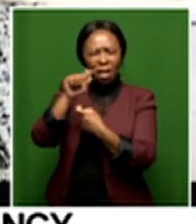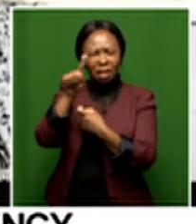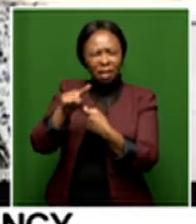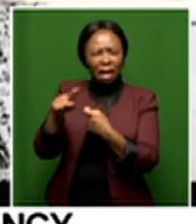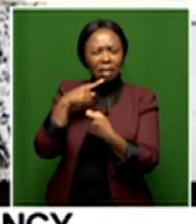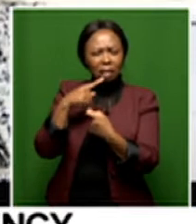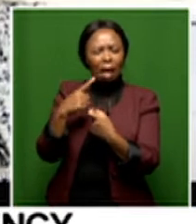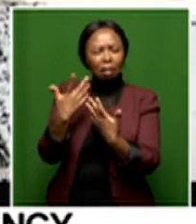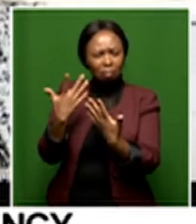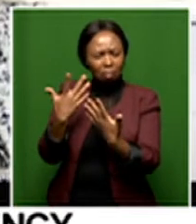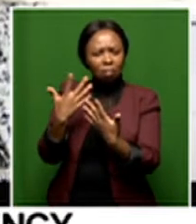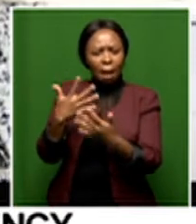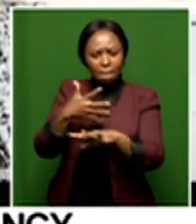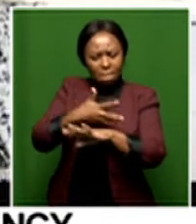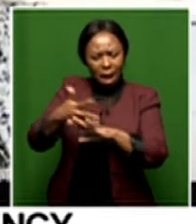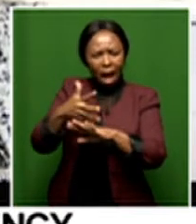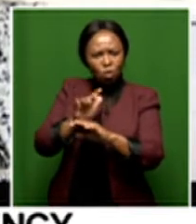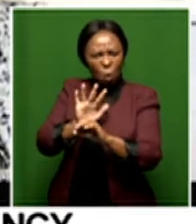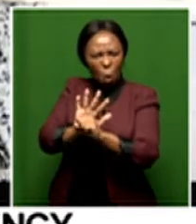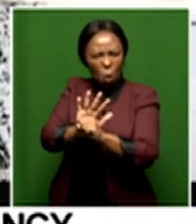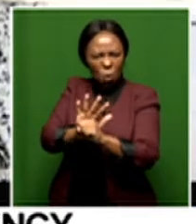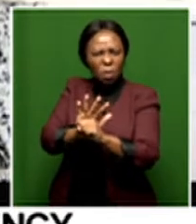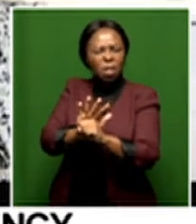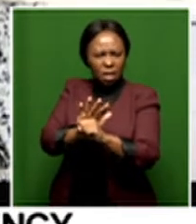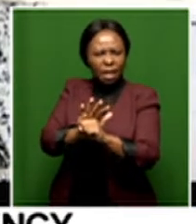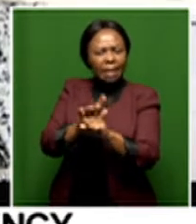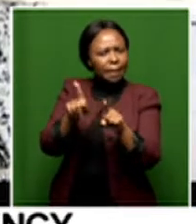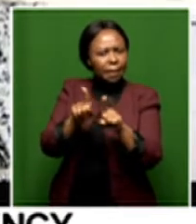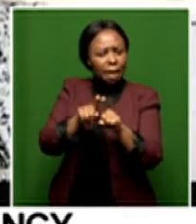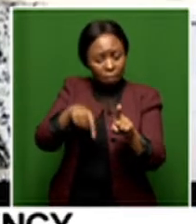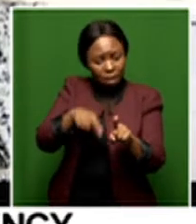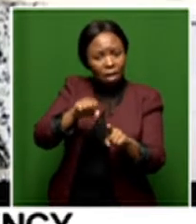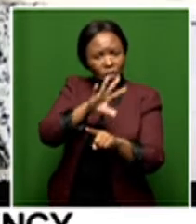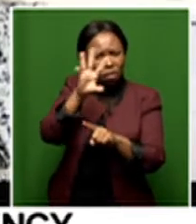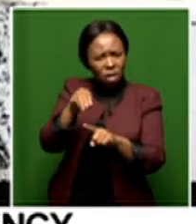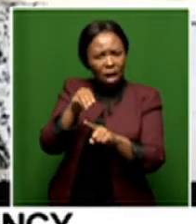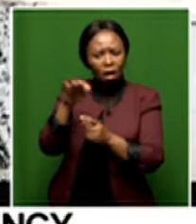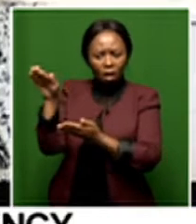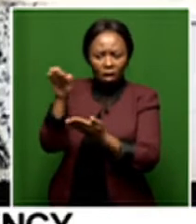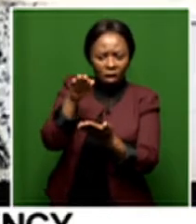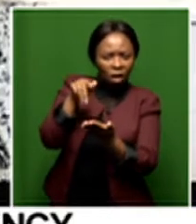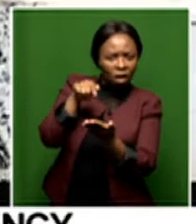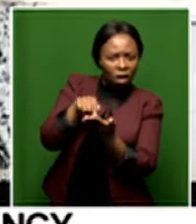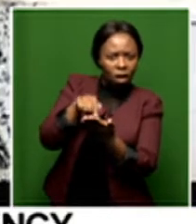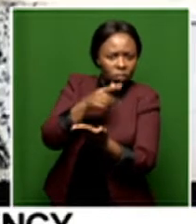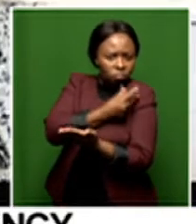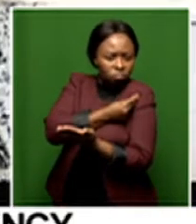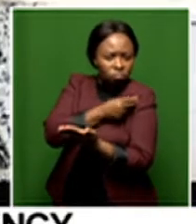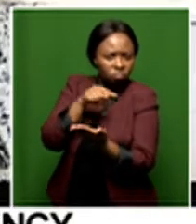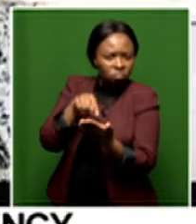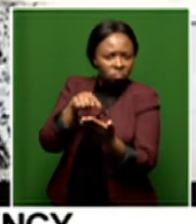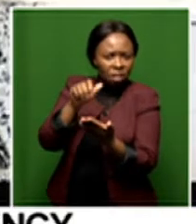believed to have caused blood clots. As we know, in South Africa, we have some doses. Where are they? Have they been sold off